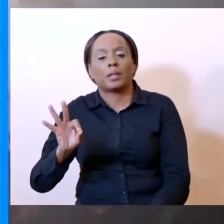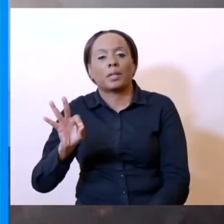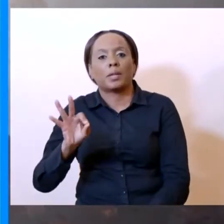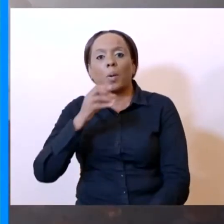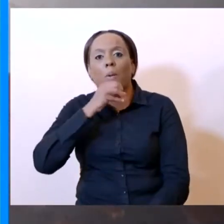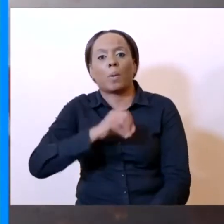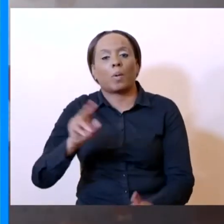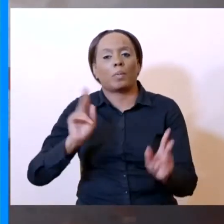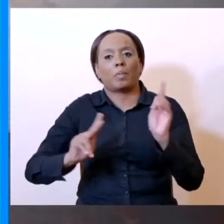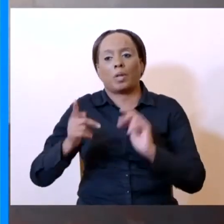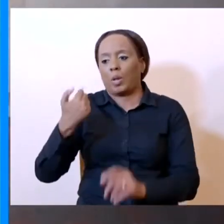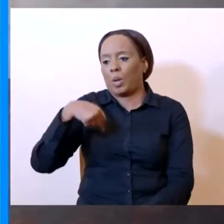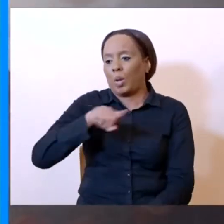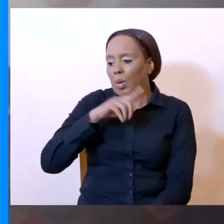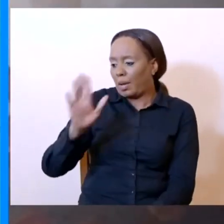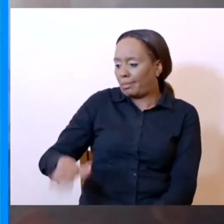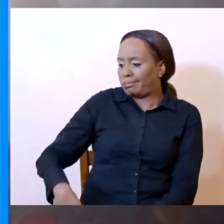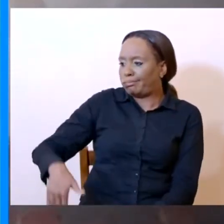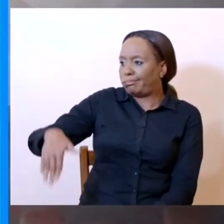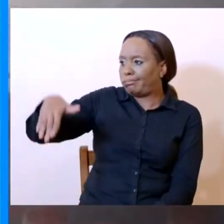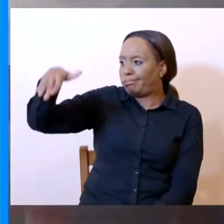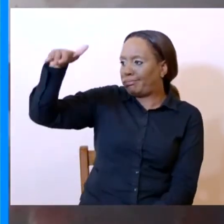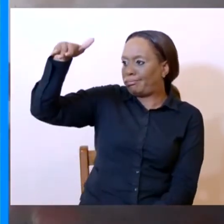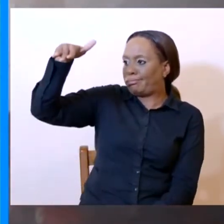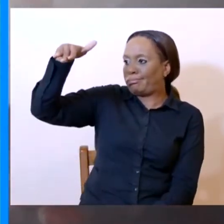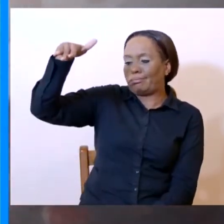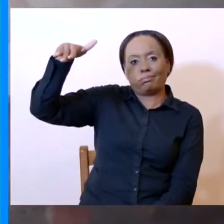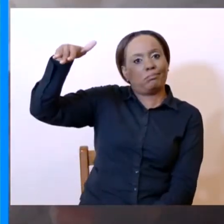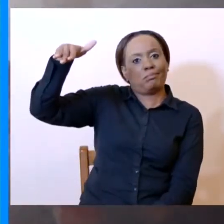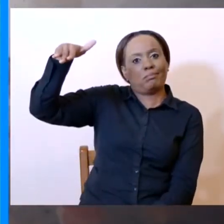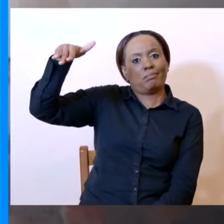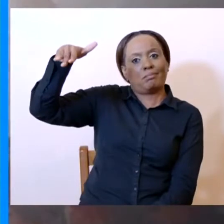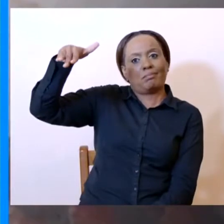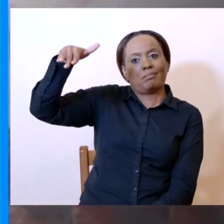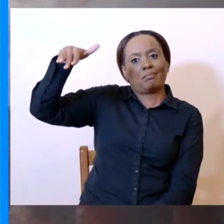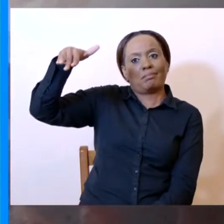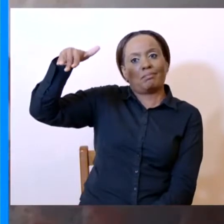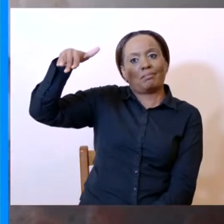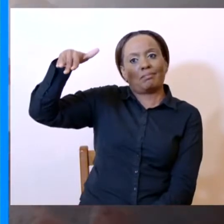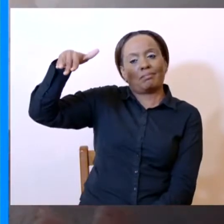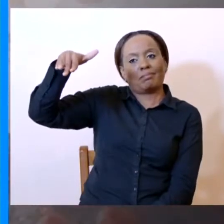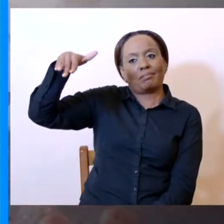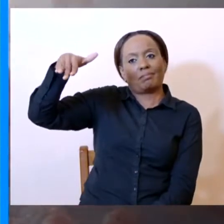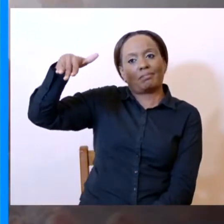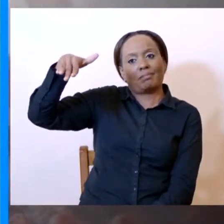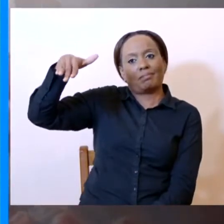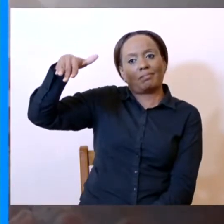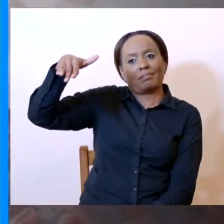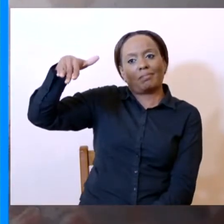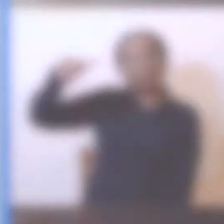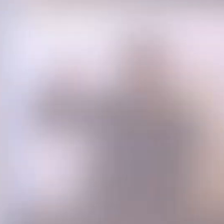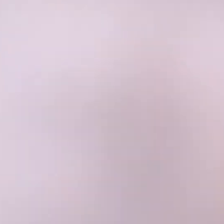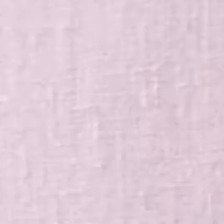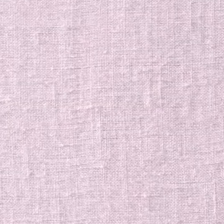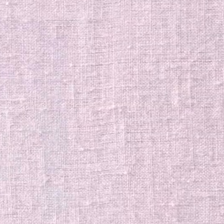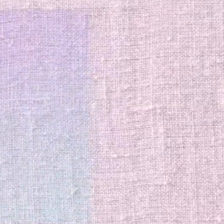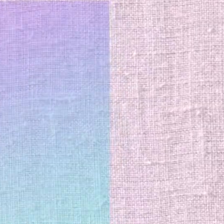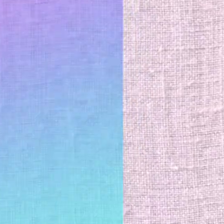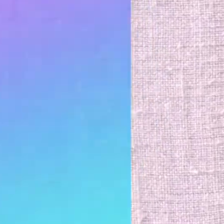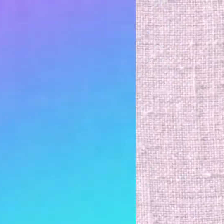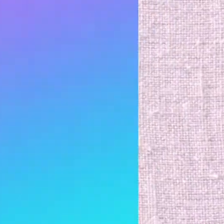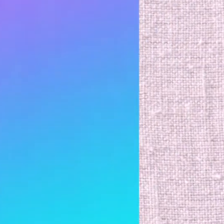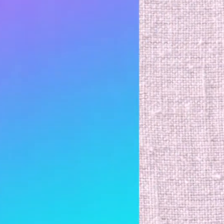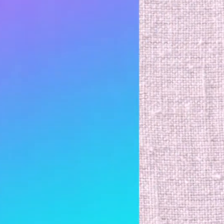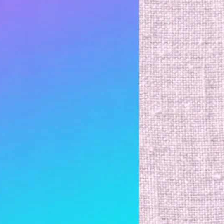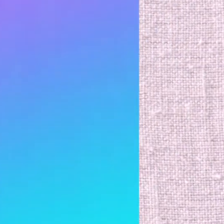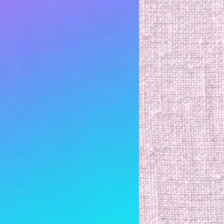have grown up in an era or a setting where we have not known childhood mortality in